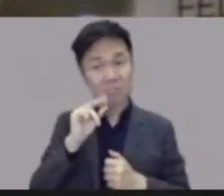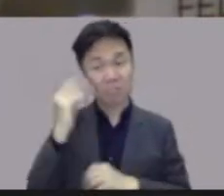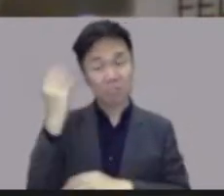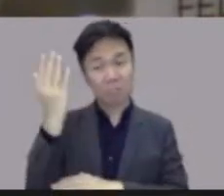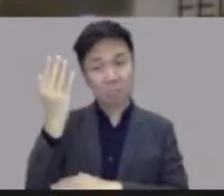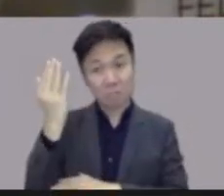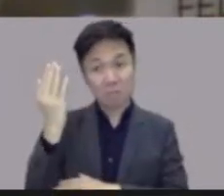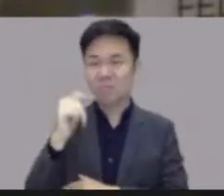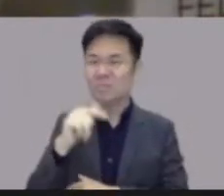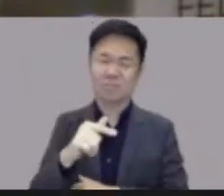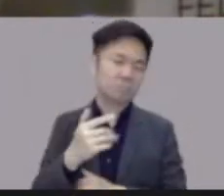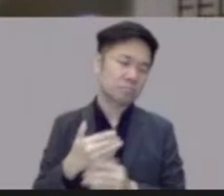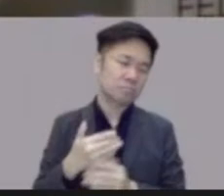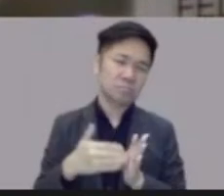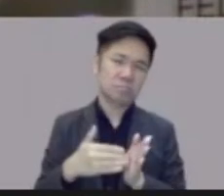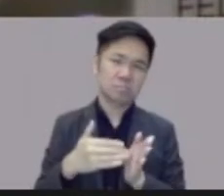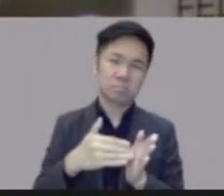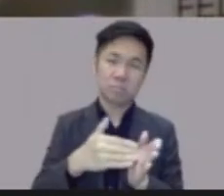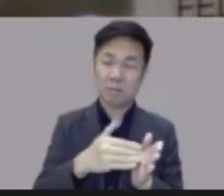it's a problem